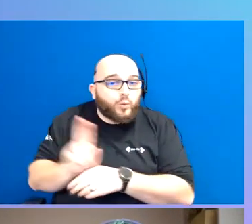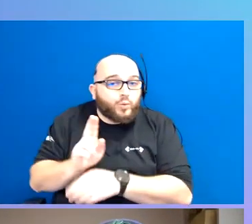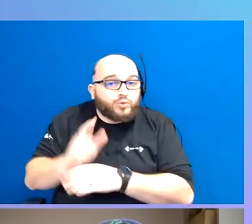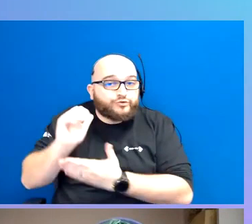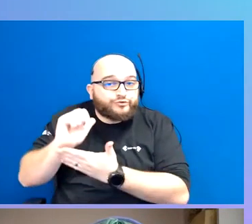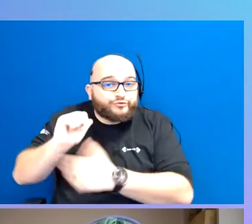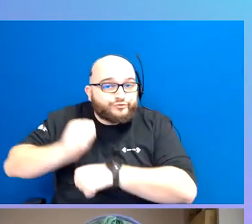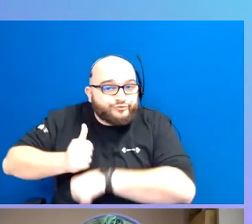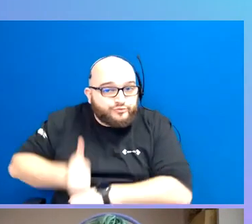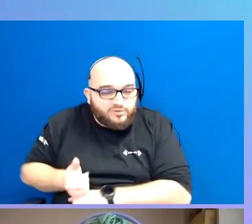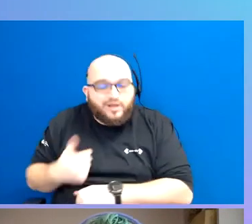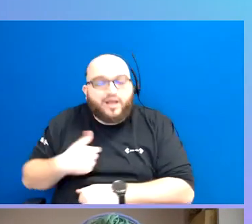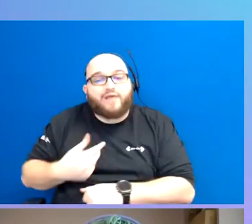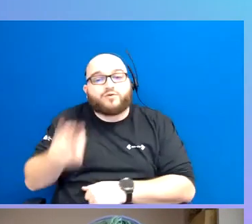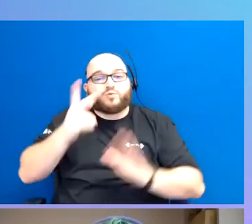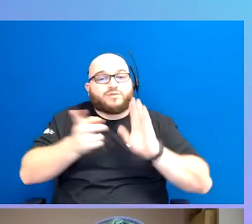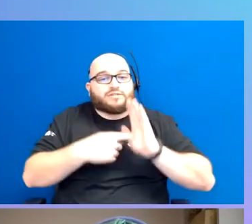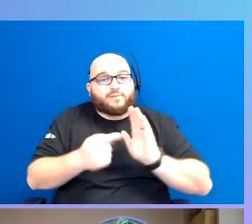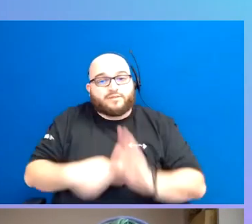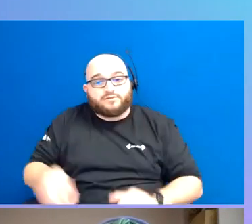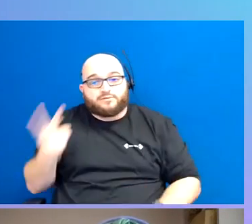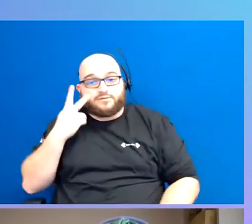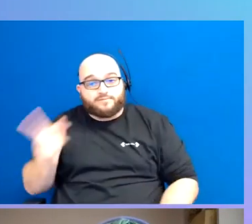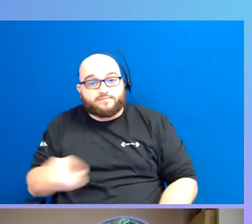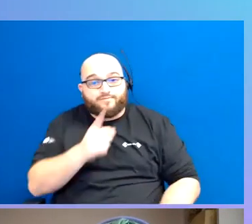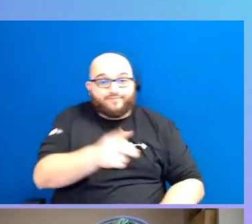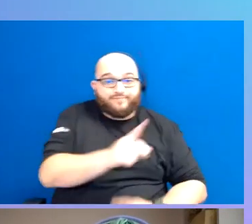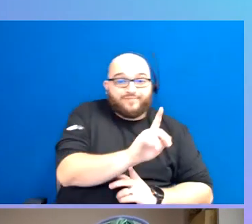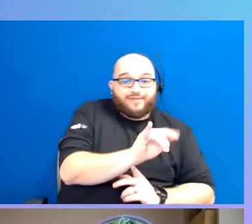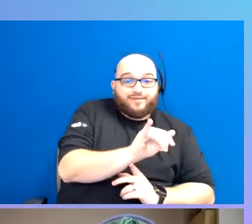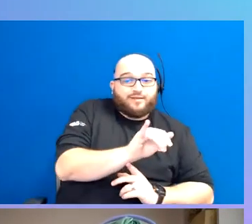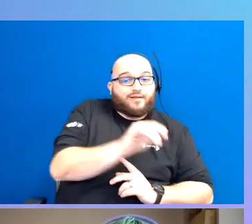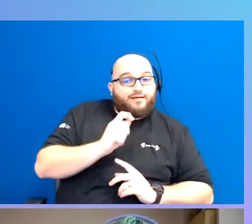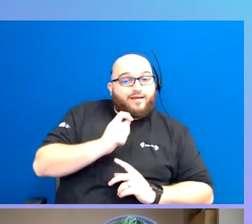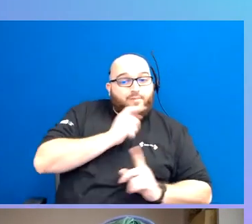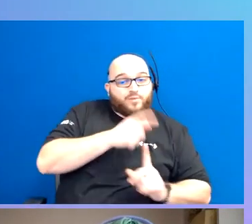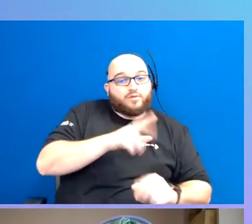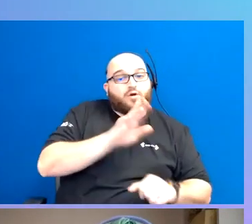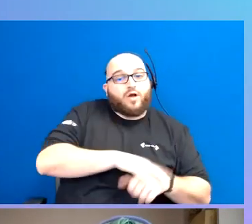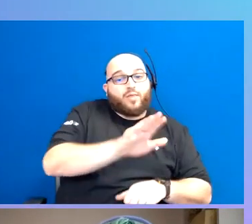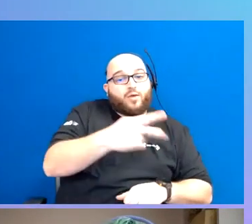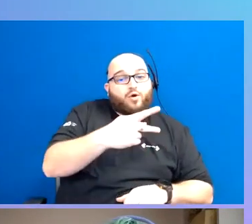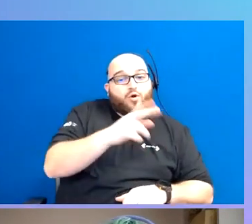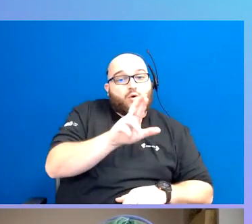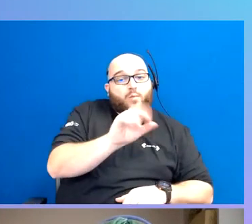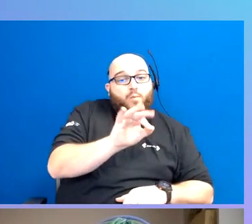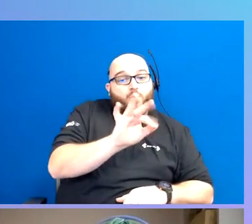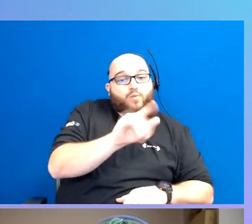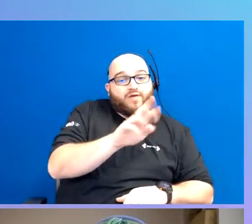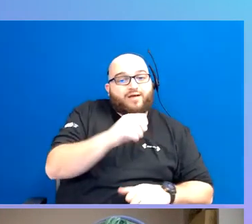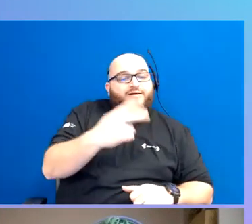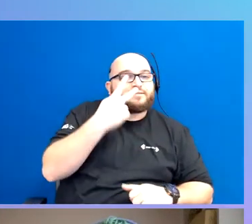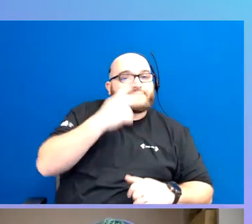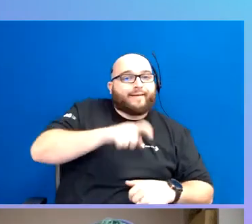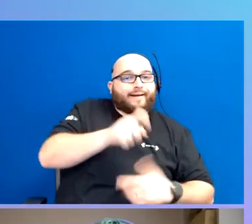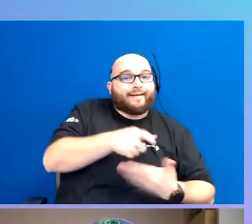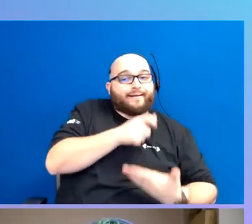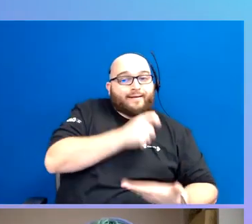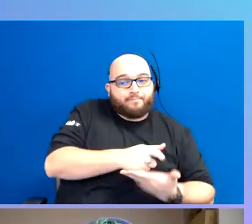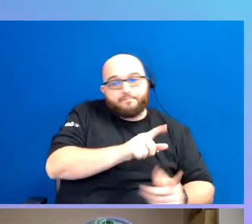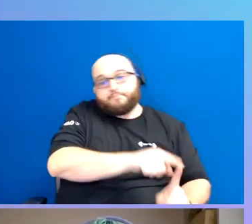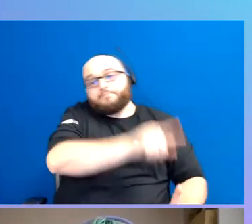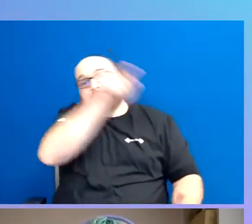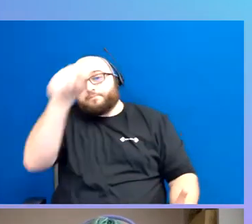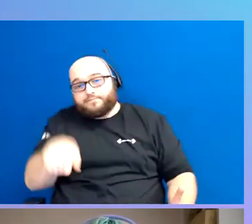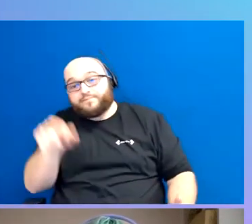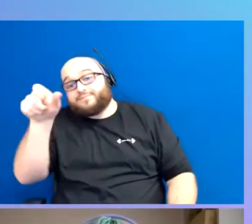So we've got 2 examples of that here. One is an iOS app where we're on the user's profile and we can see that there's a need help option available. And